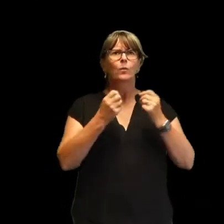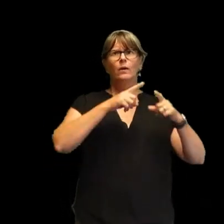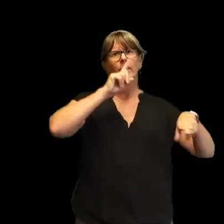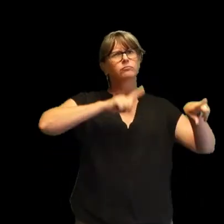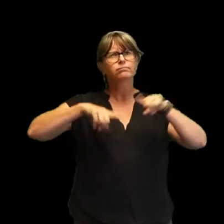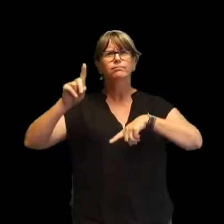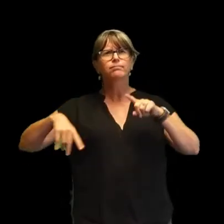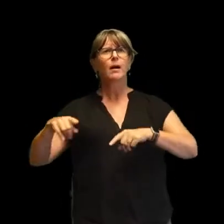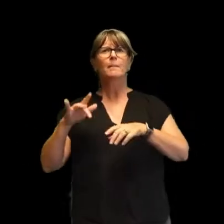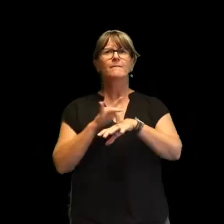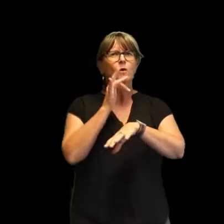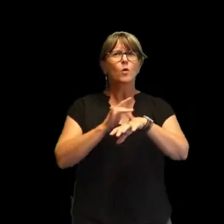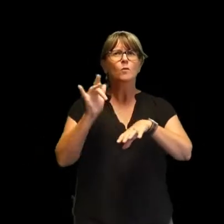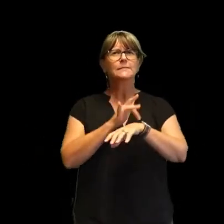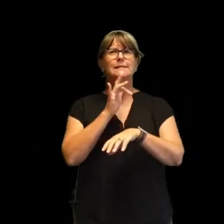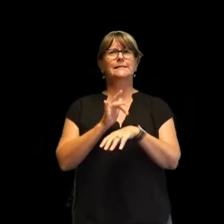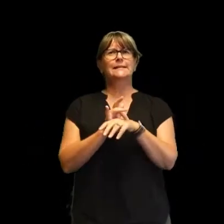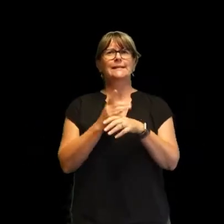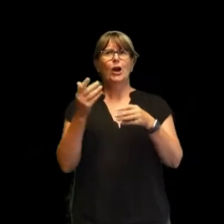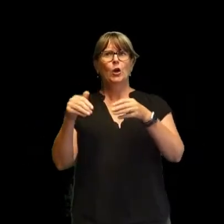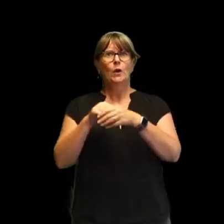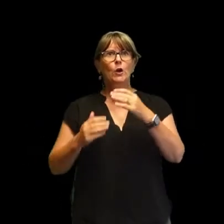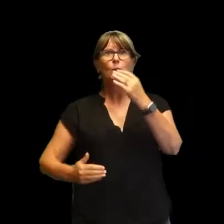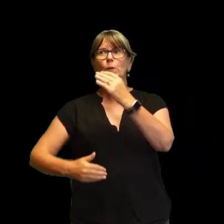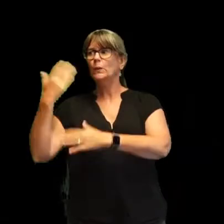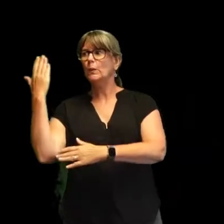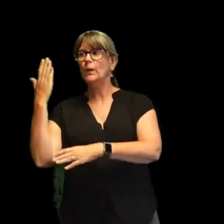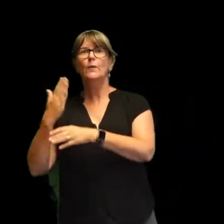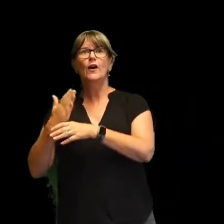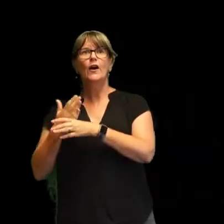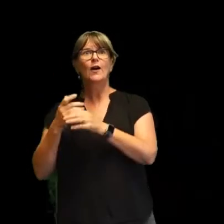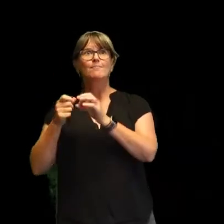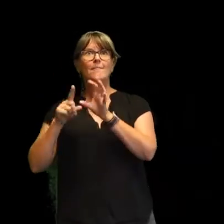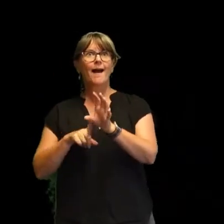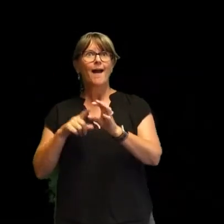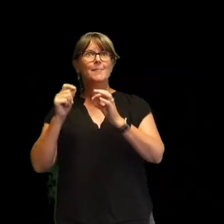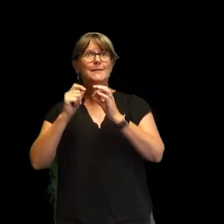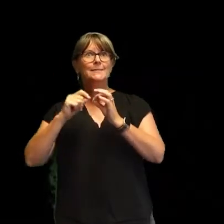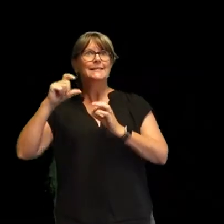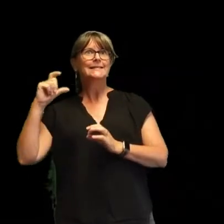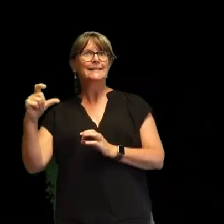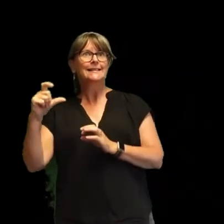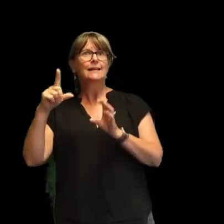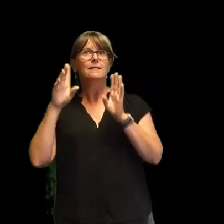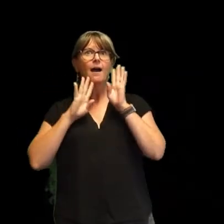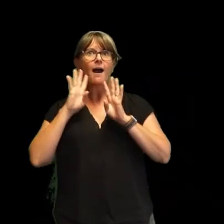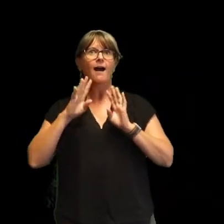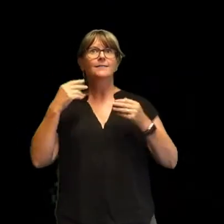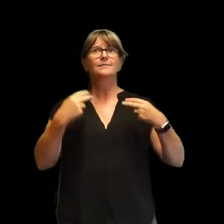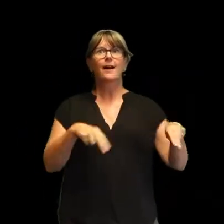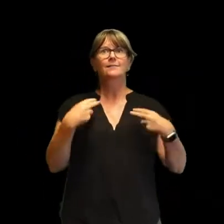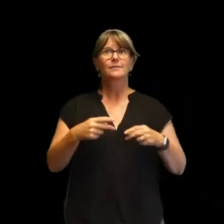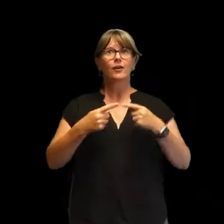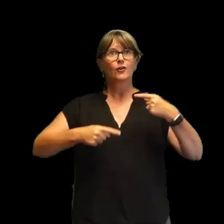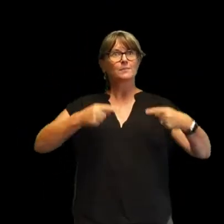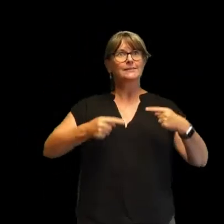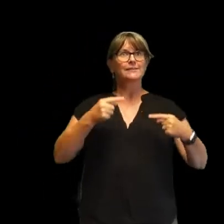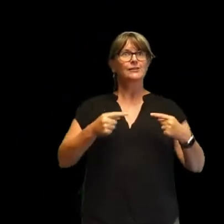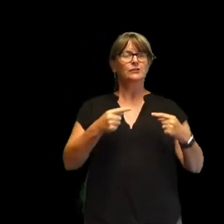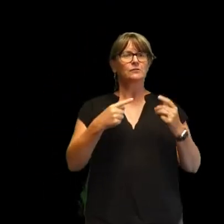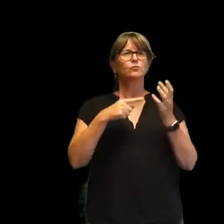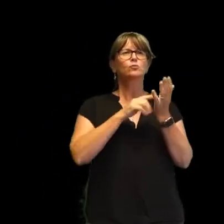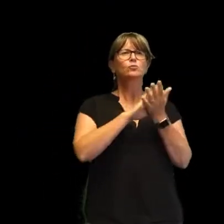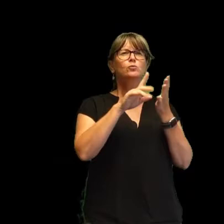and a work that is created between our dancers and members of the local community by Emily Robinson. The evening will round